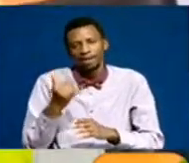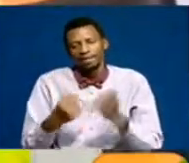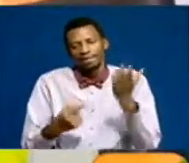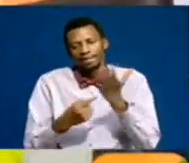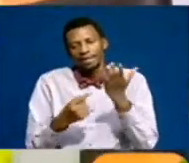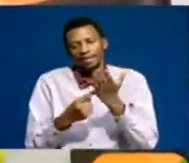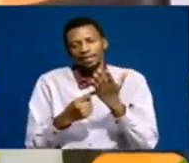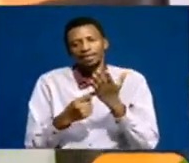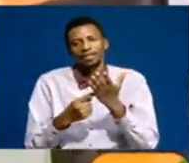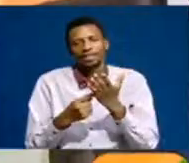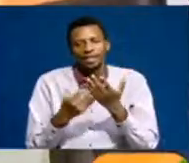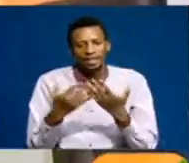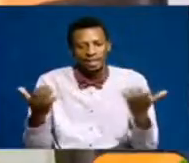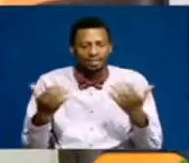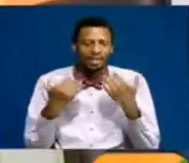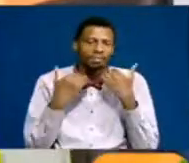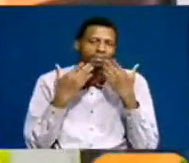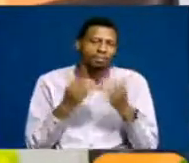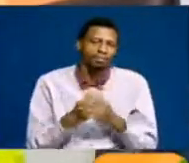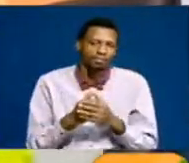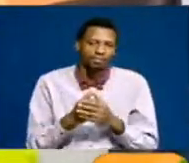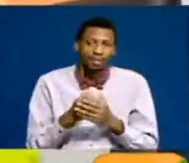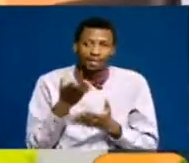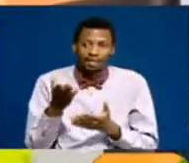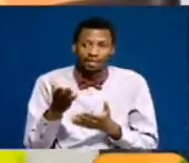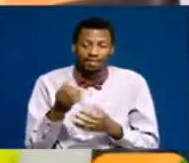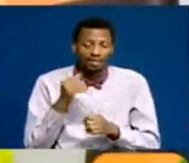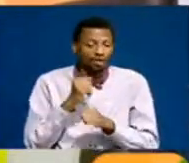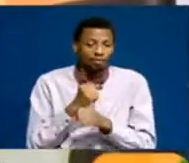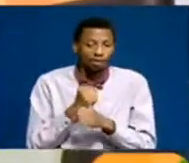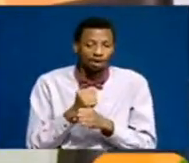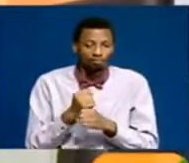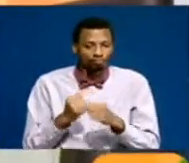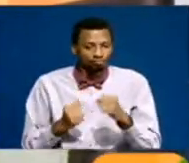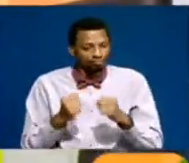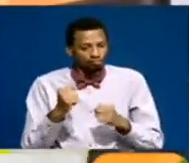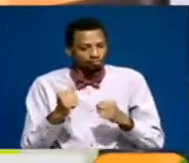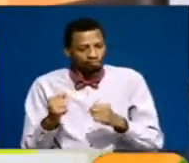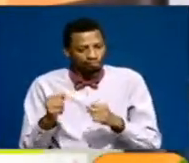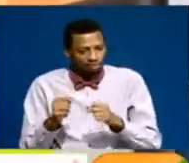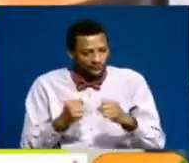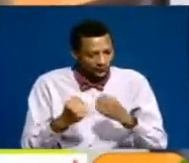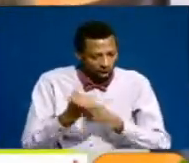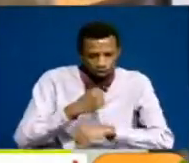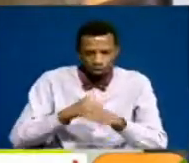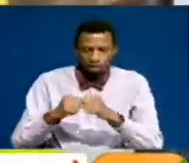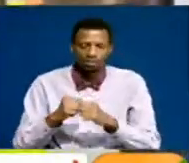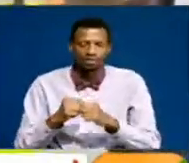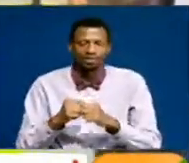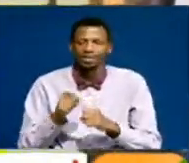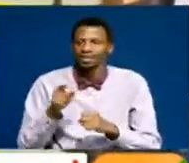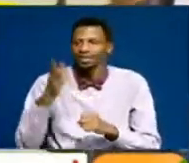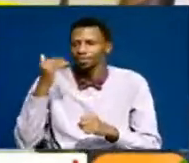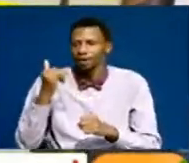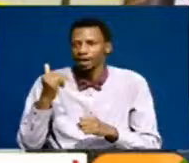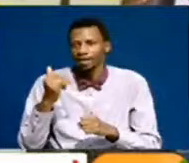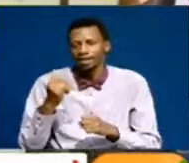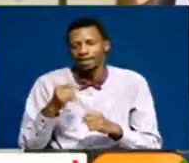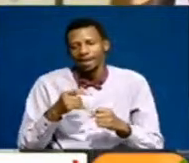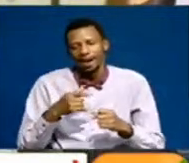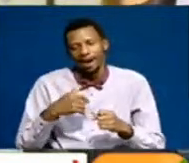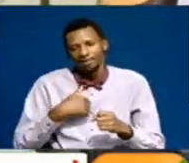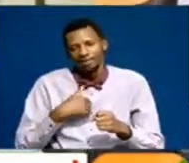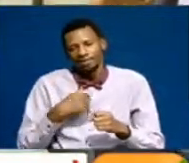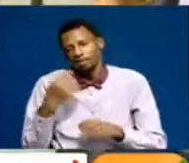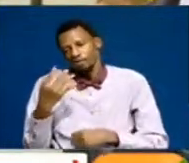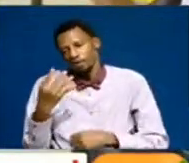before has been handled more basically manually in whatever way we could. That is why it has taken us